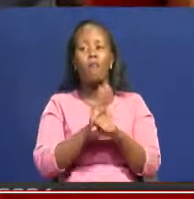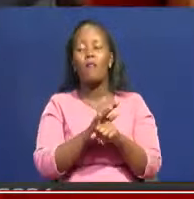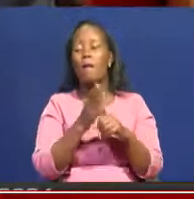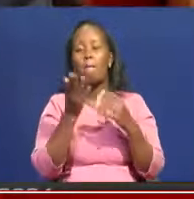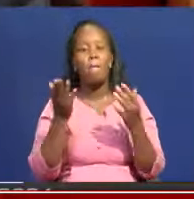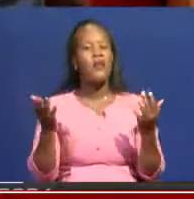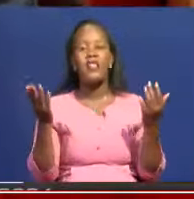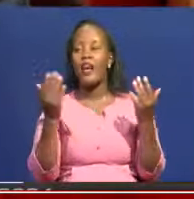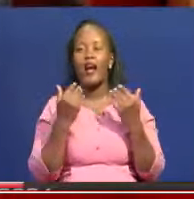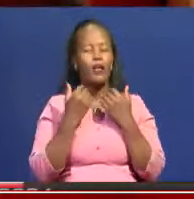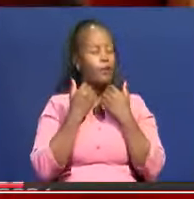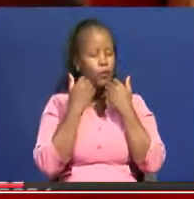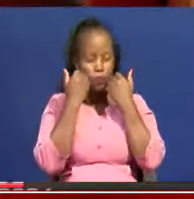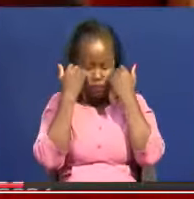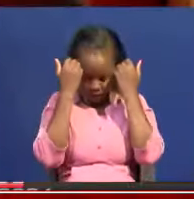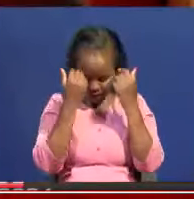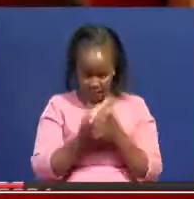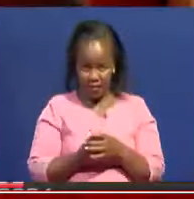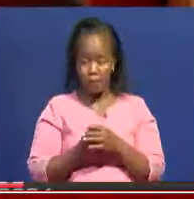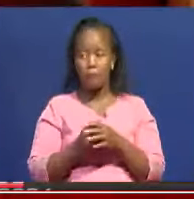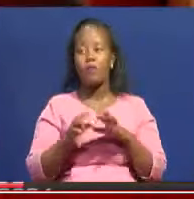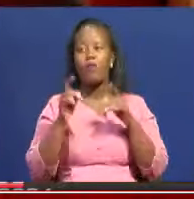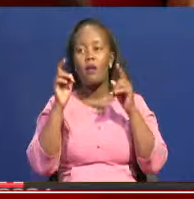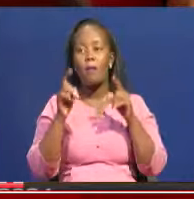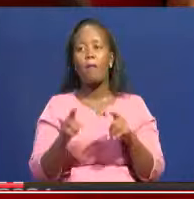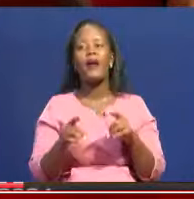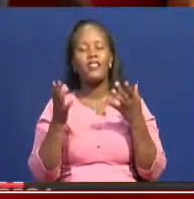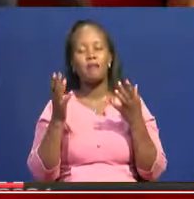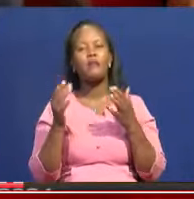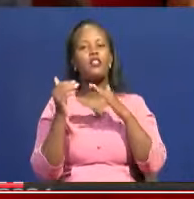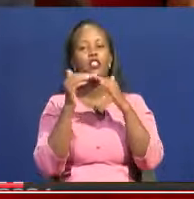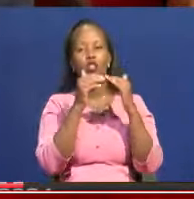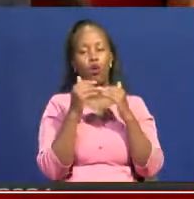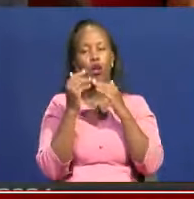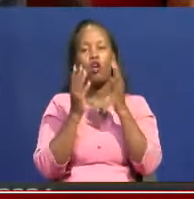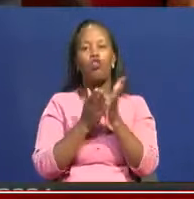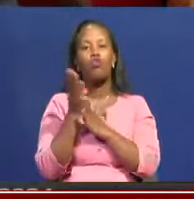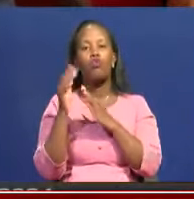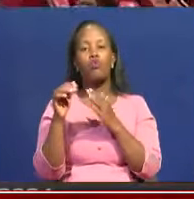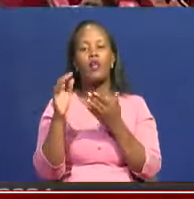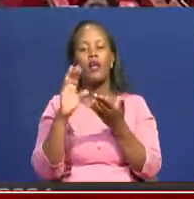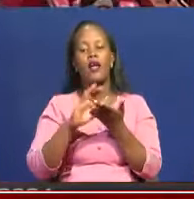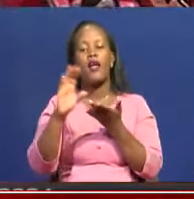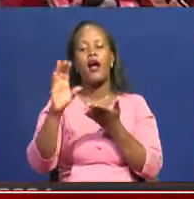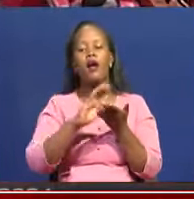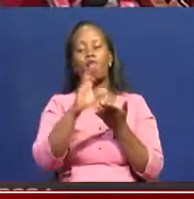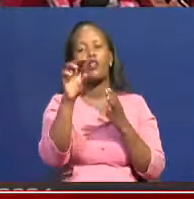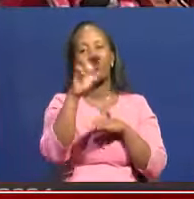collapsing. We must be fair to each other in the allocation of national resources.